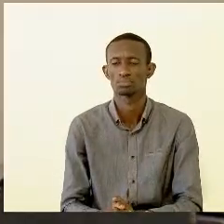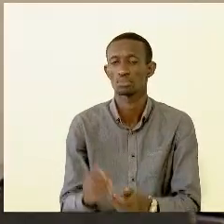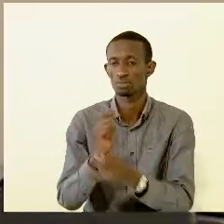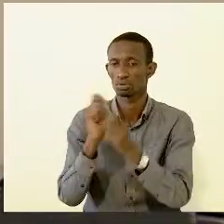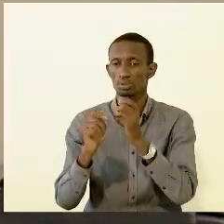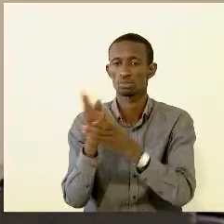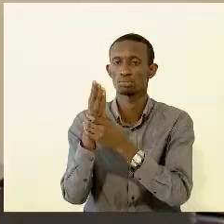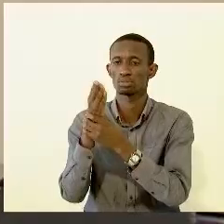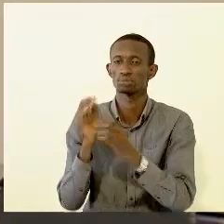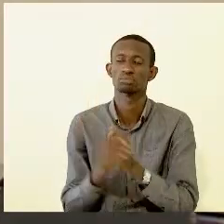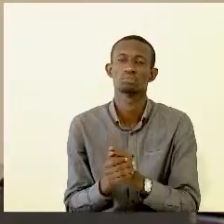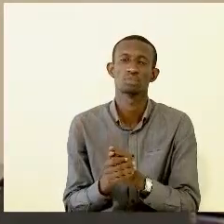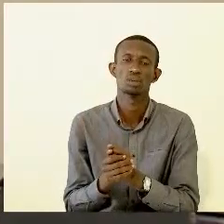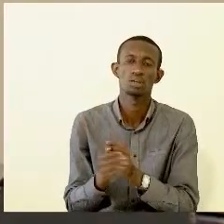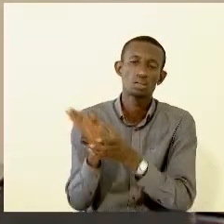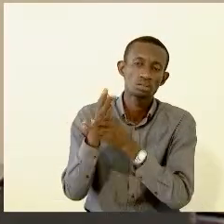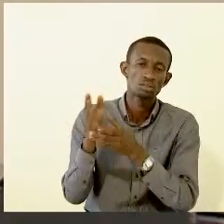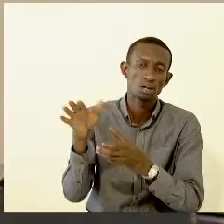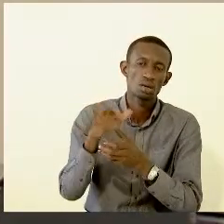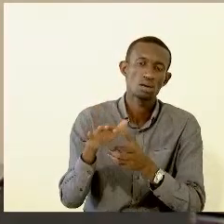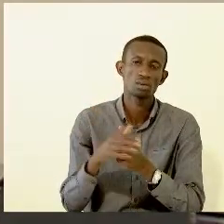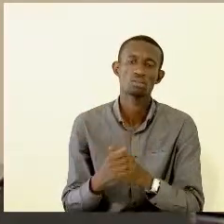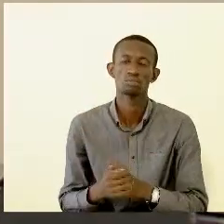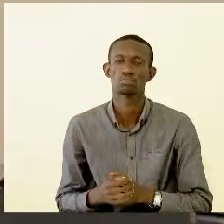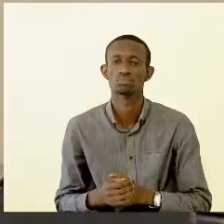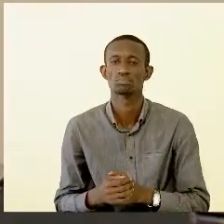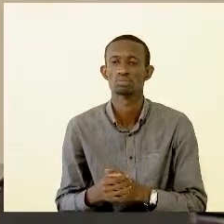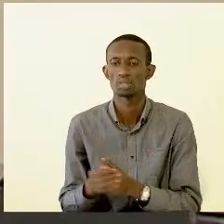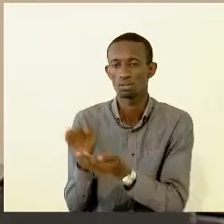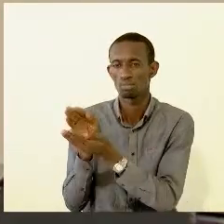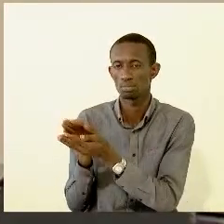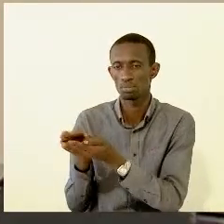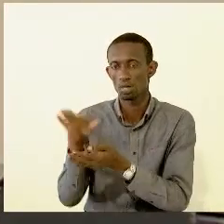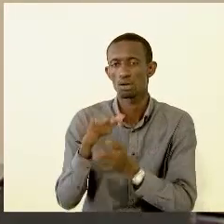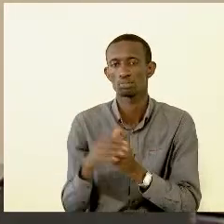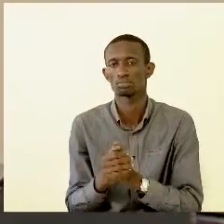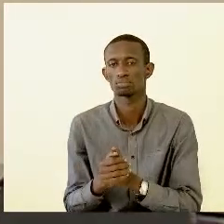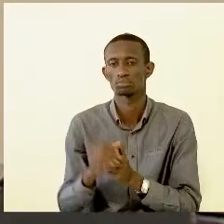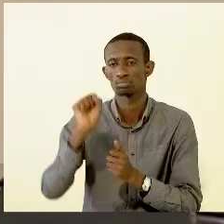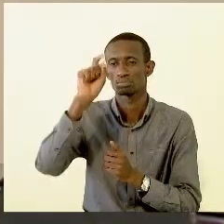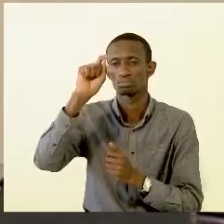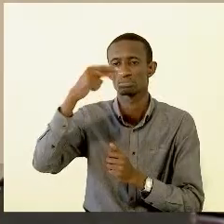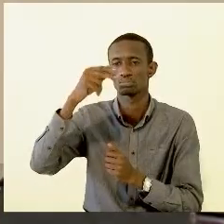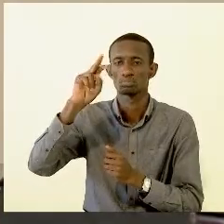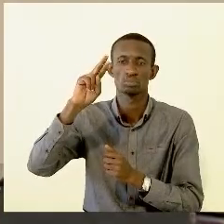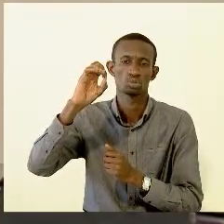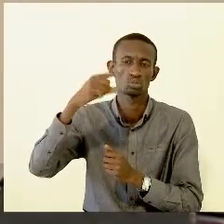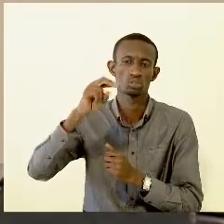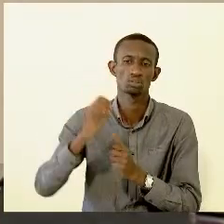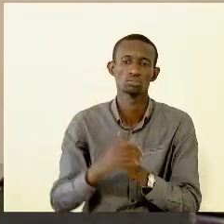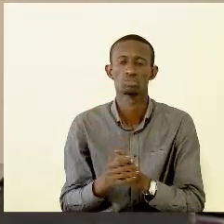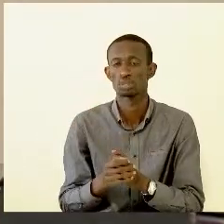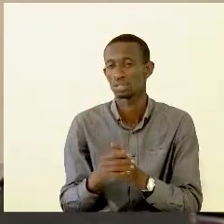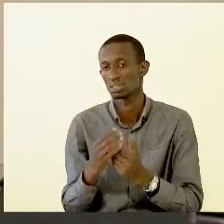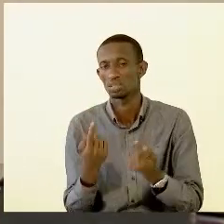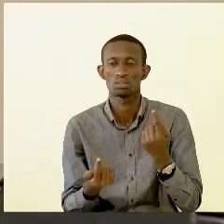modified leaves, leaves which are modified into storage leaves. That means some of the leaves